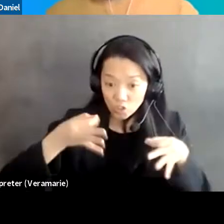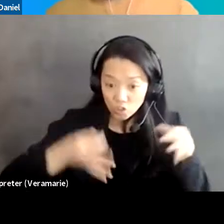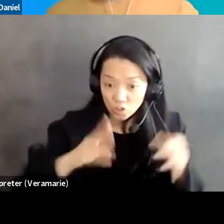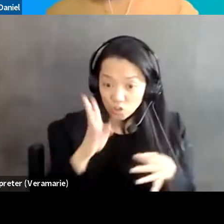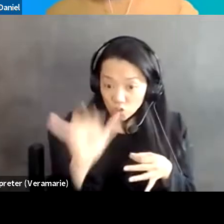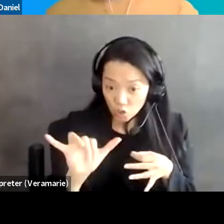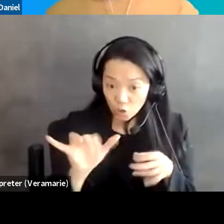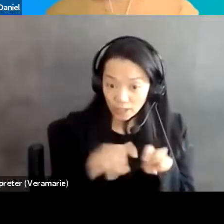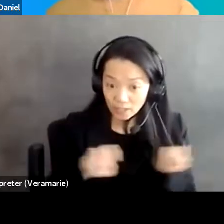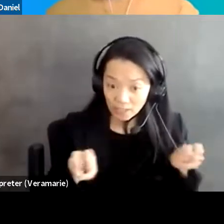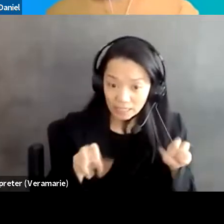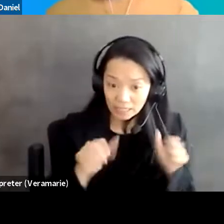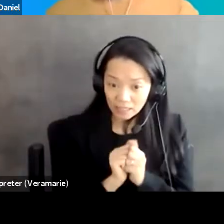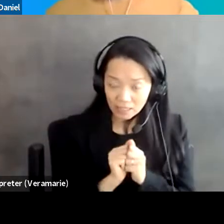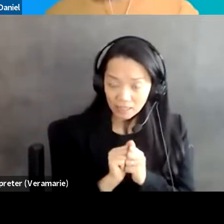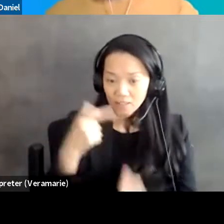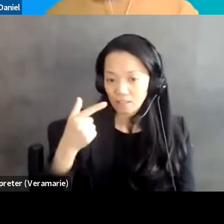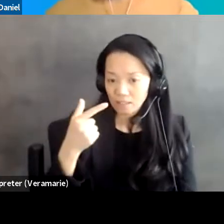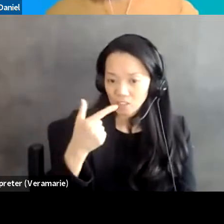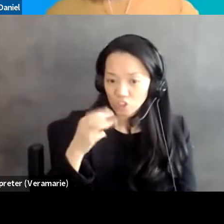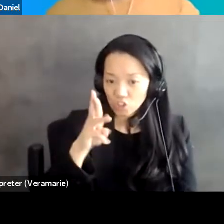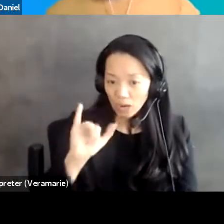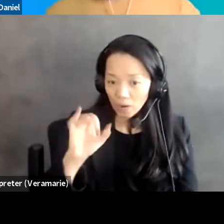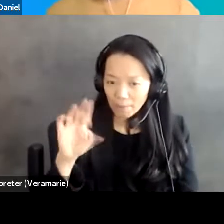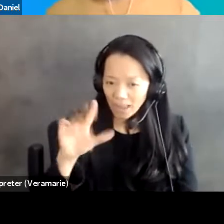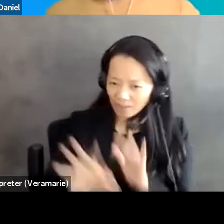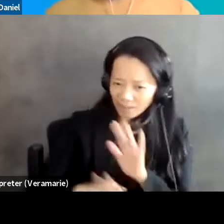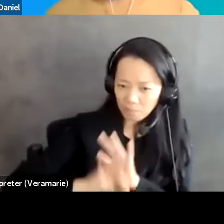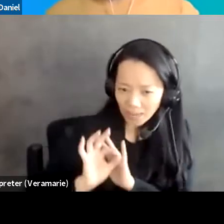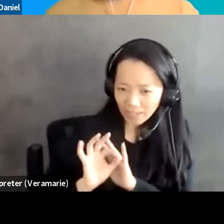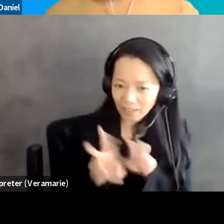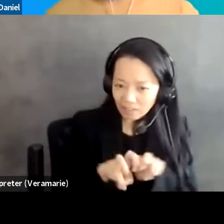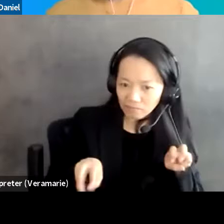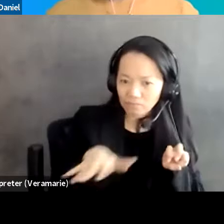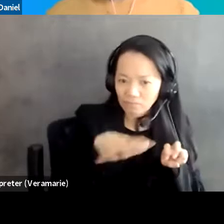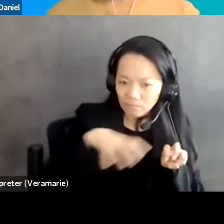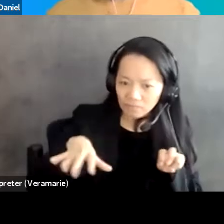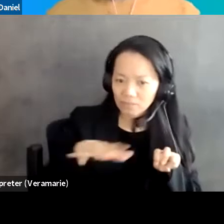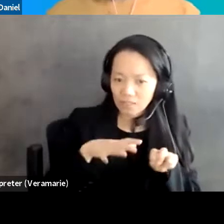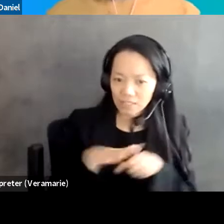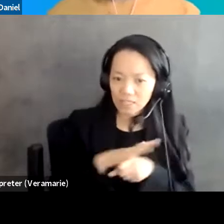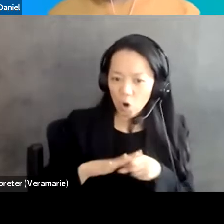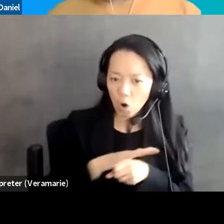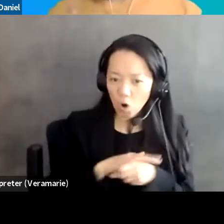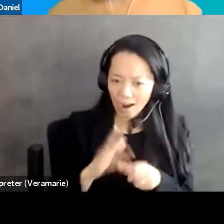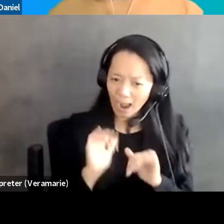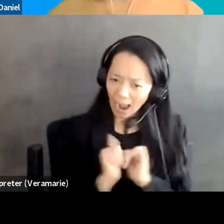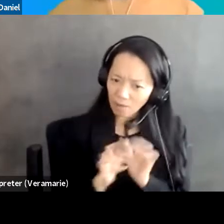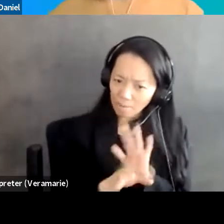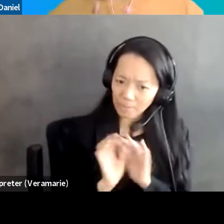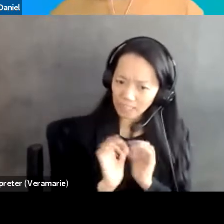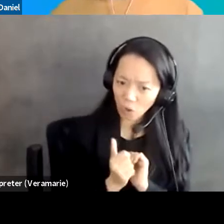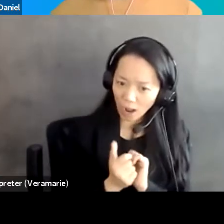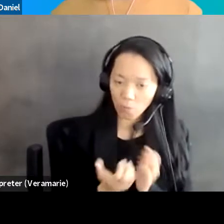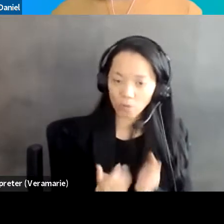taken into account? I don't know if your data takes that into account or not. So it's a data question. Yeah,